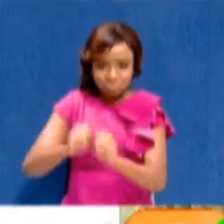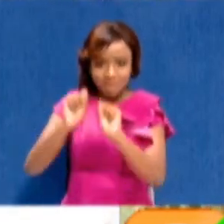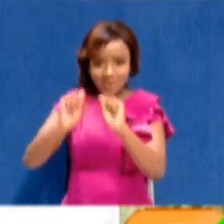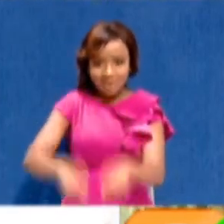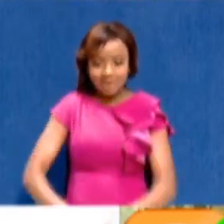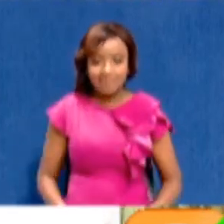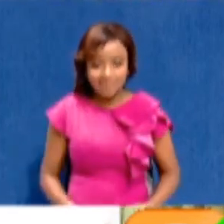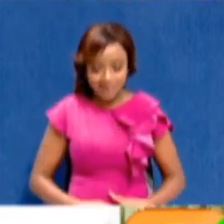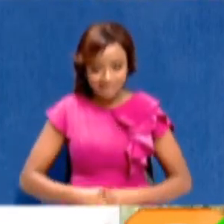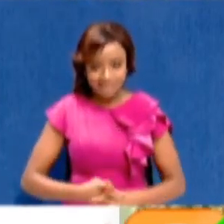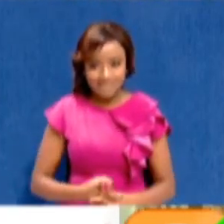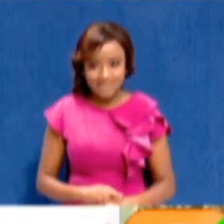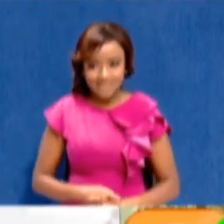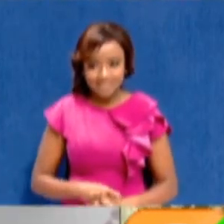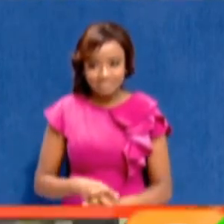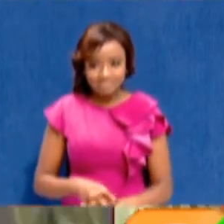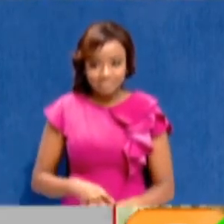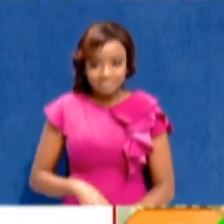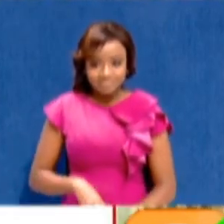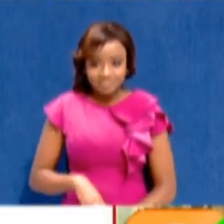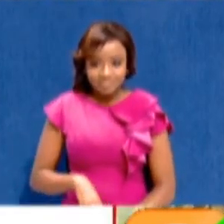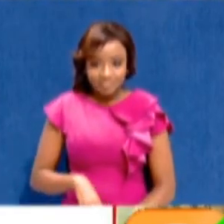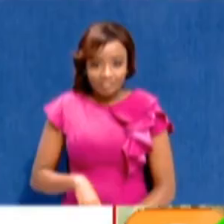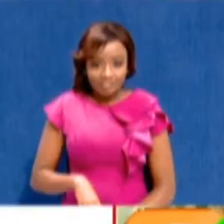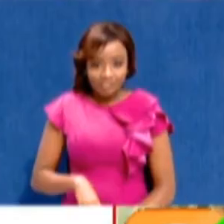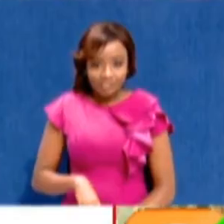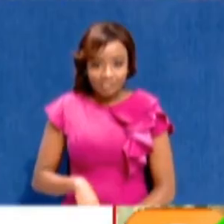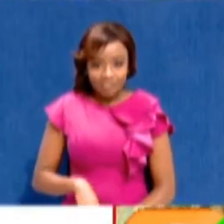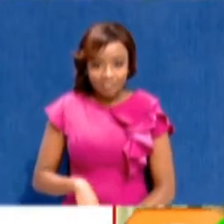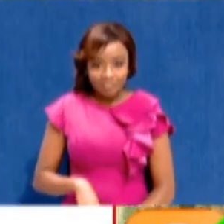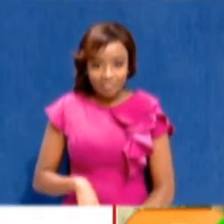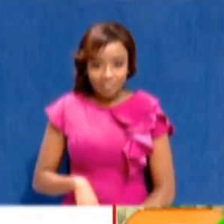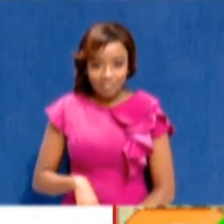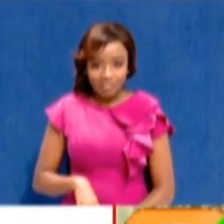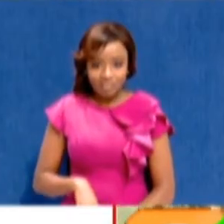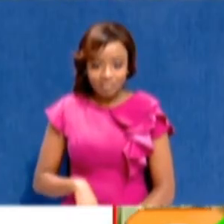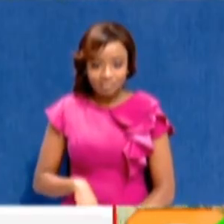Denis Otieno, Citizen TV, Bura, Tana River County.